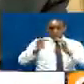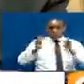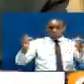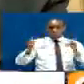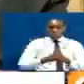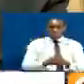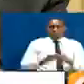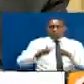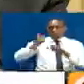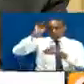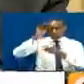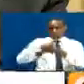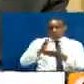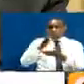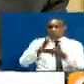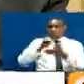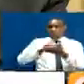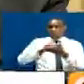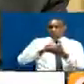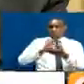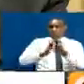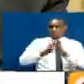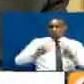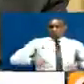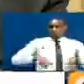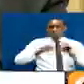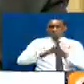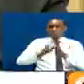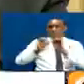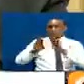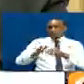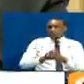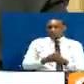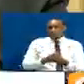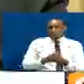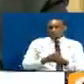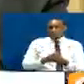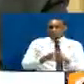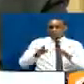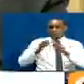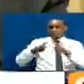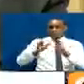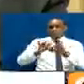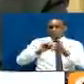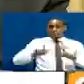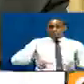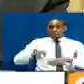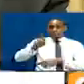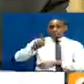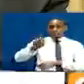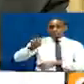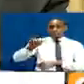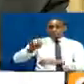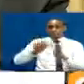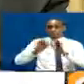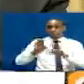fairness and believe in ensuring that no life is lost in the manner in which the life of Kenei was